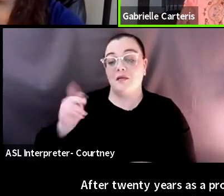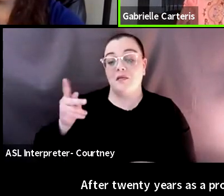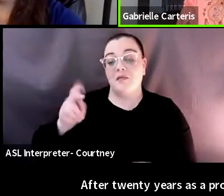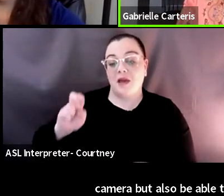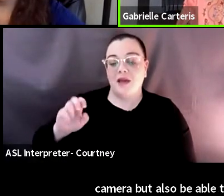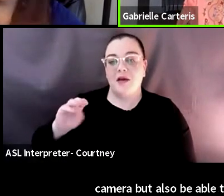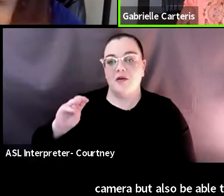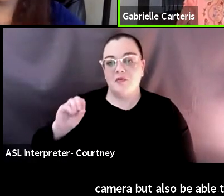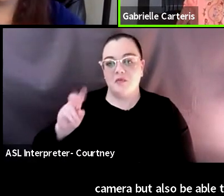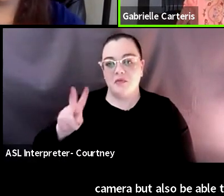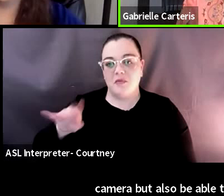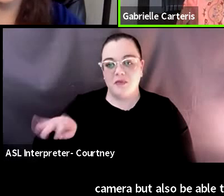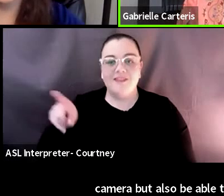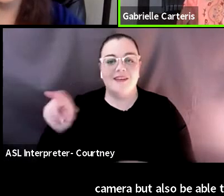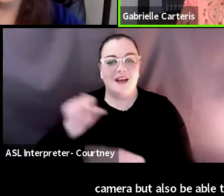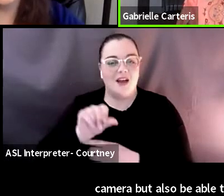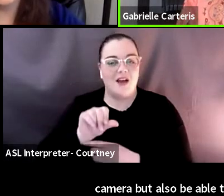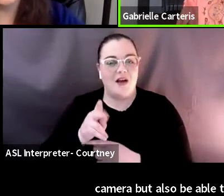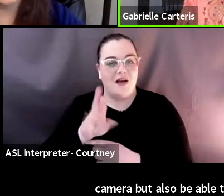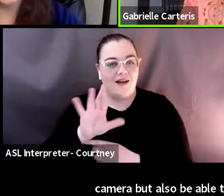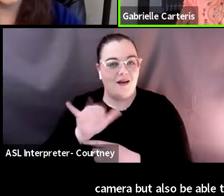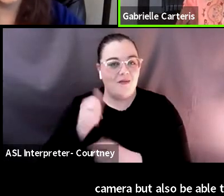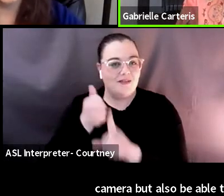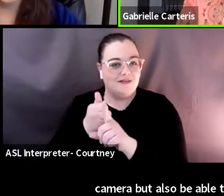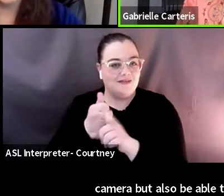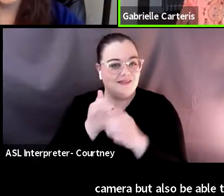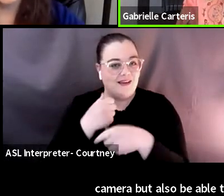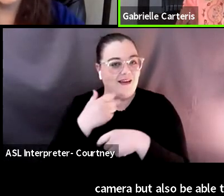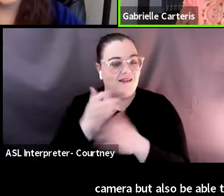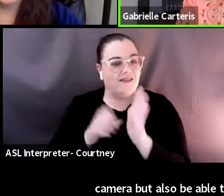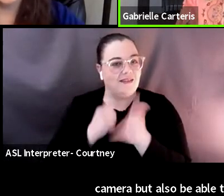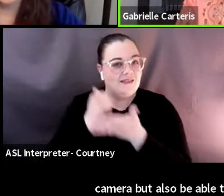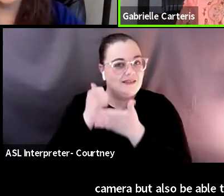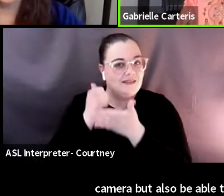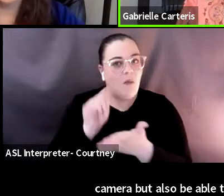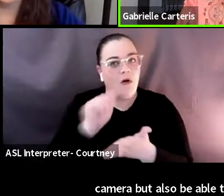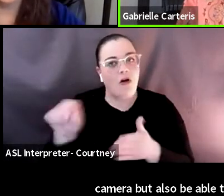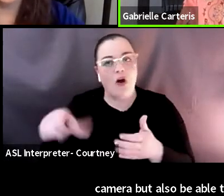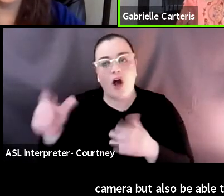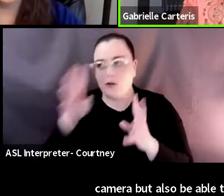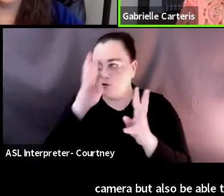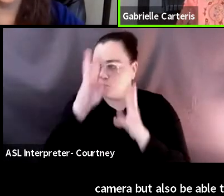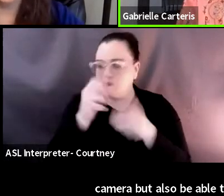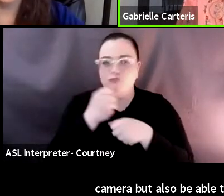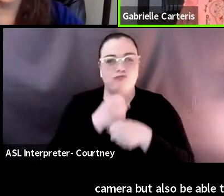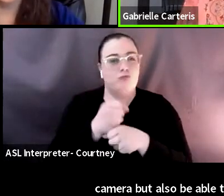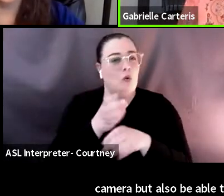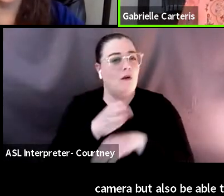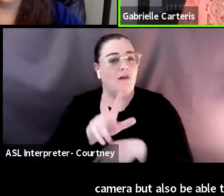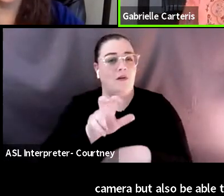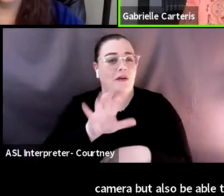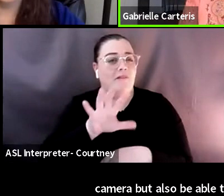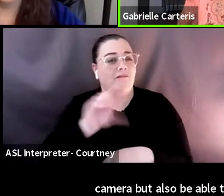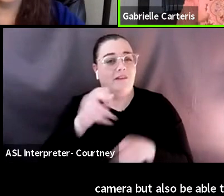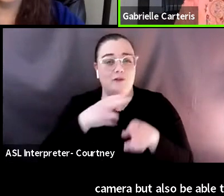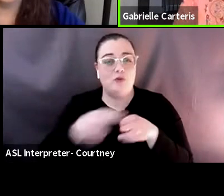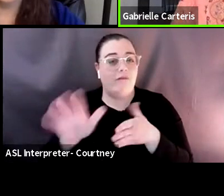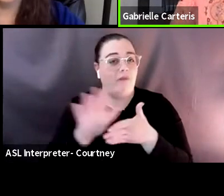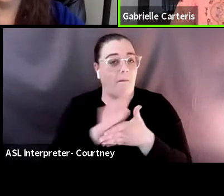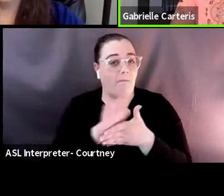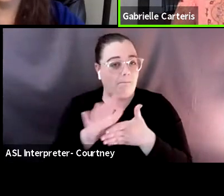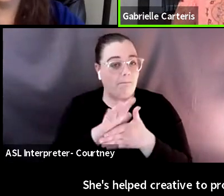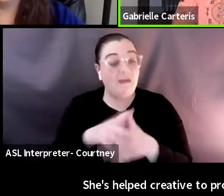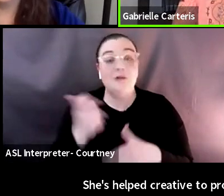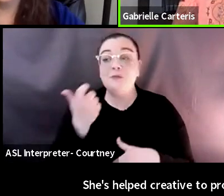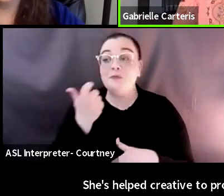over 350 short films, a dozen features, countless web series, commercials, sketches. And recently, Aubrey